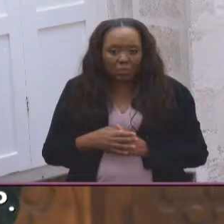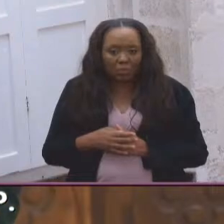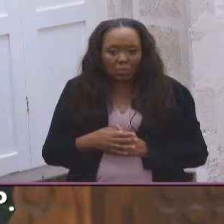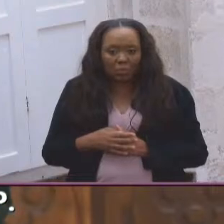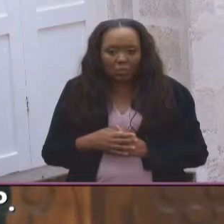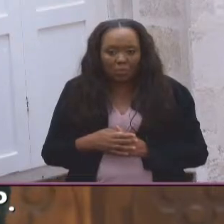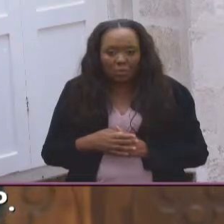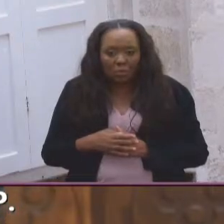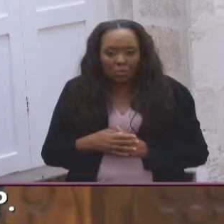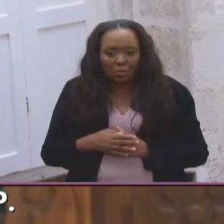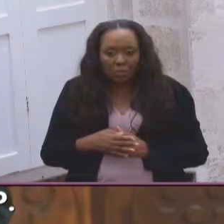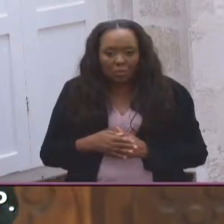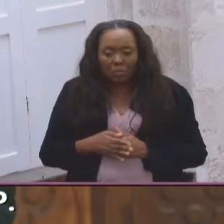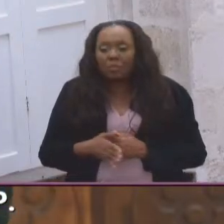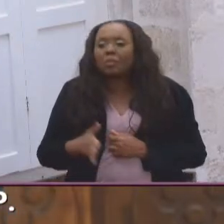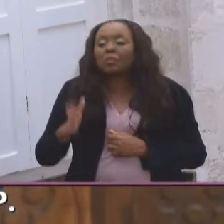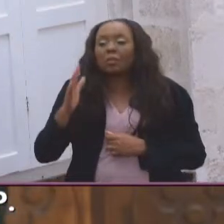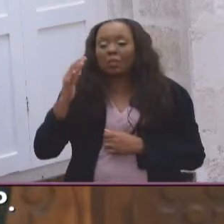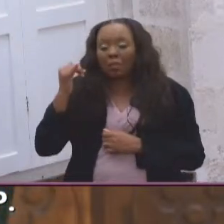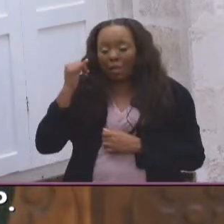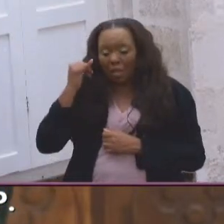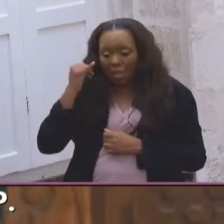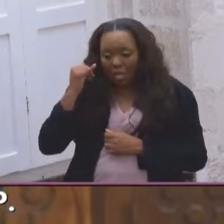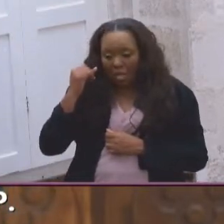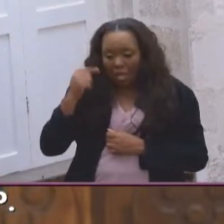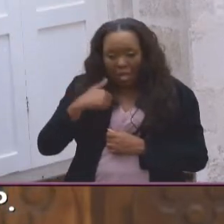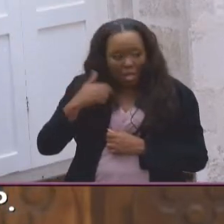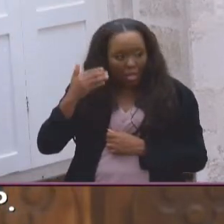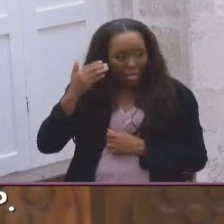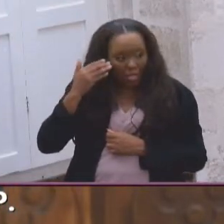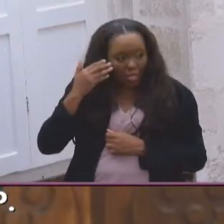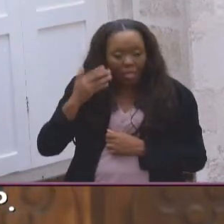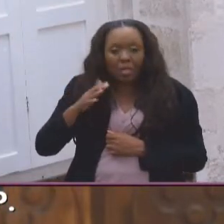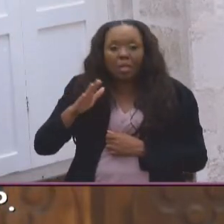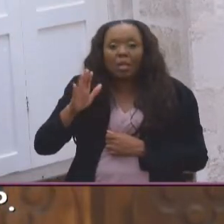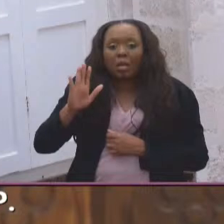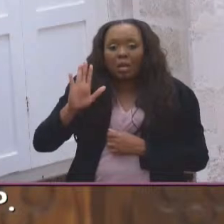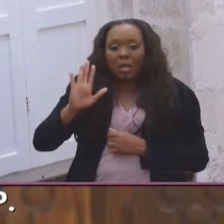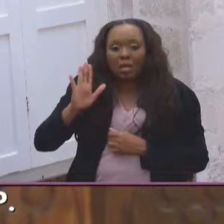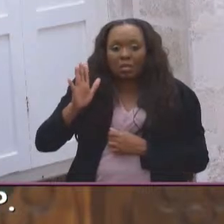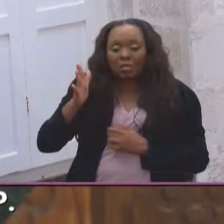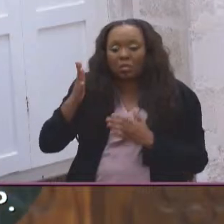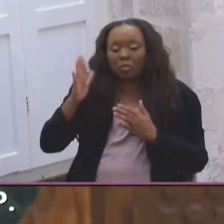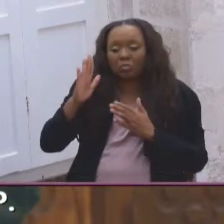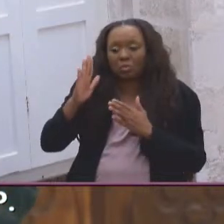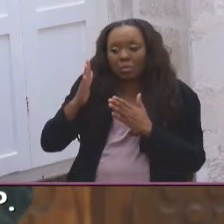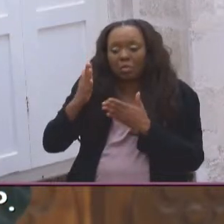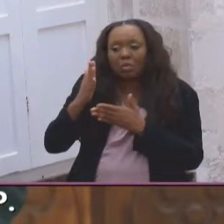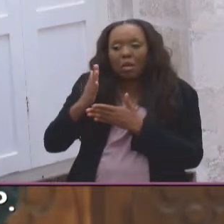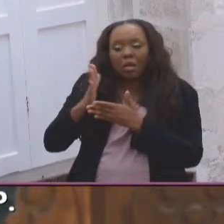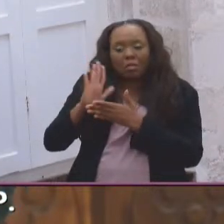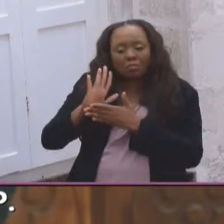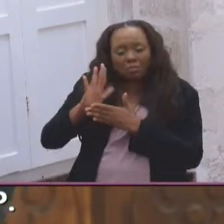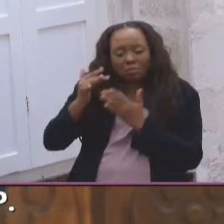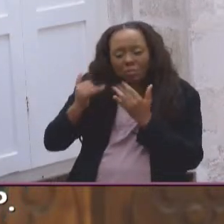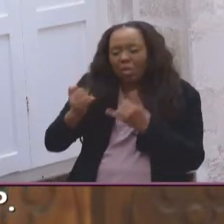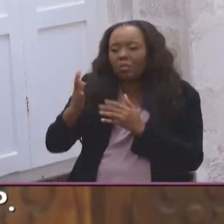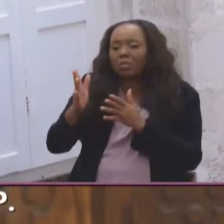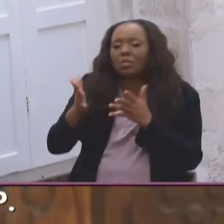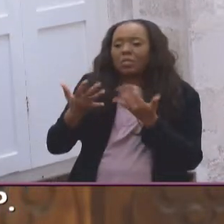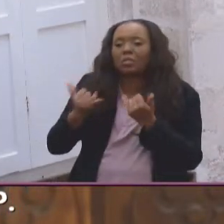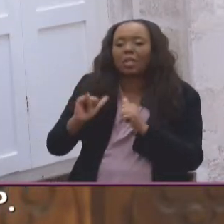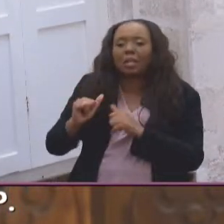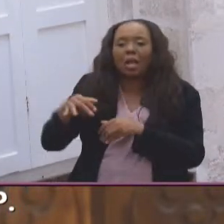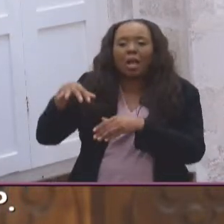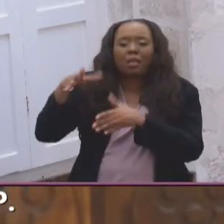he's left St. John, perhaps he can certainly get the information to the Ministry of Health, and we will